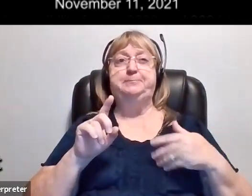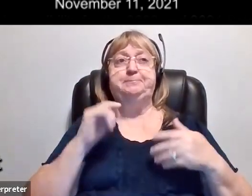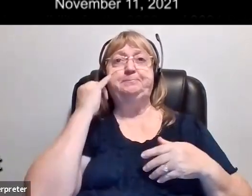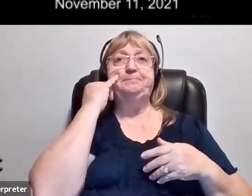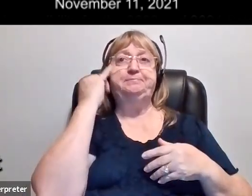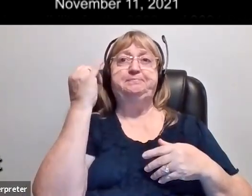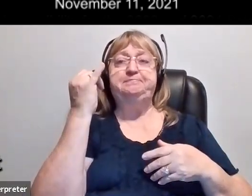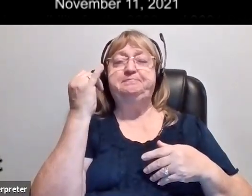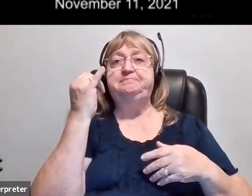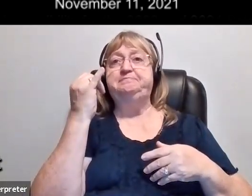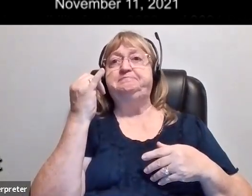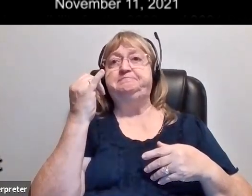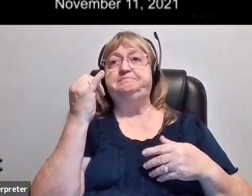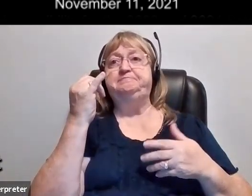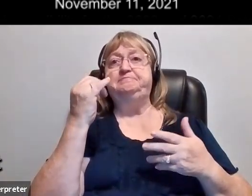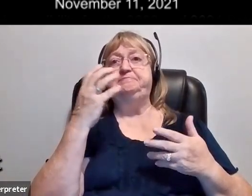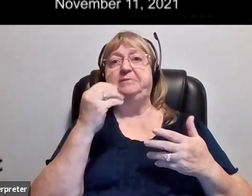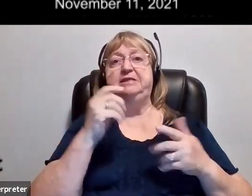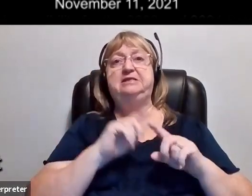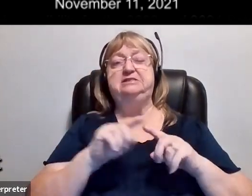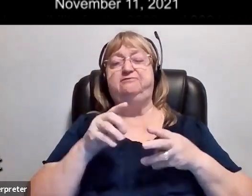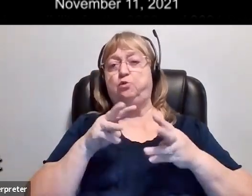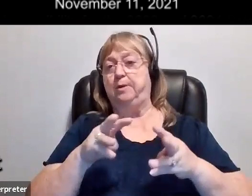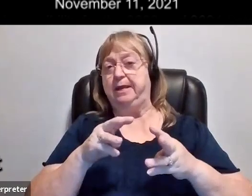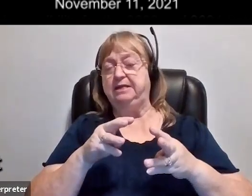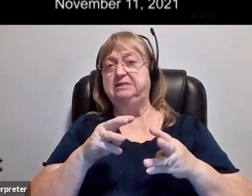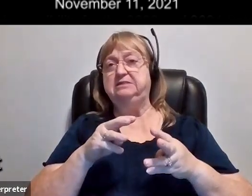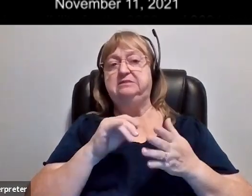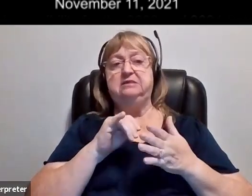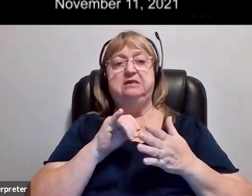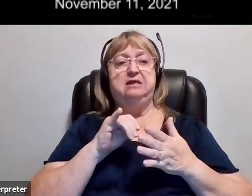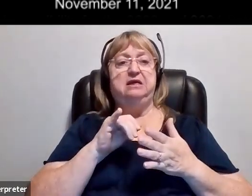ideas and in different ways in which